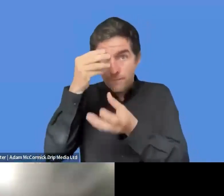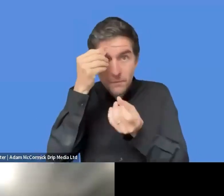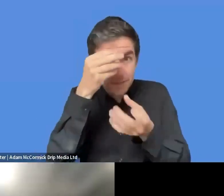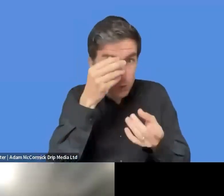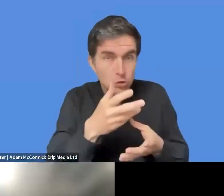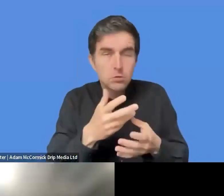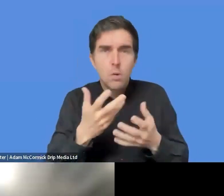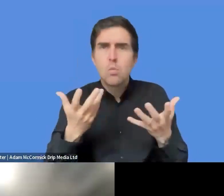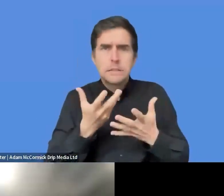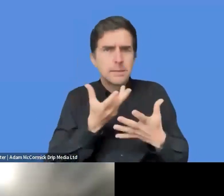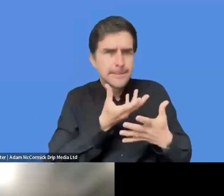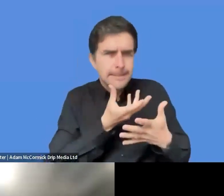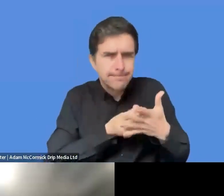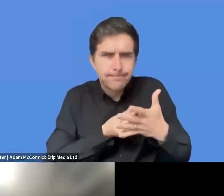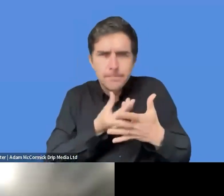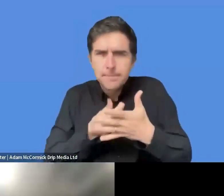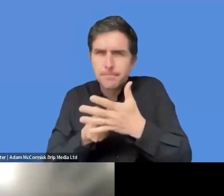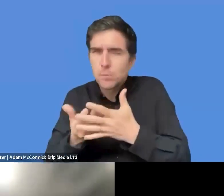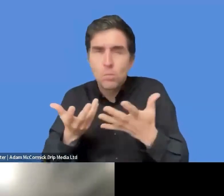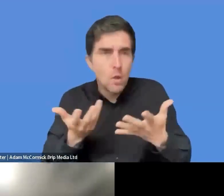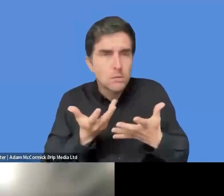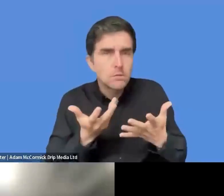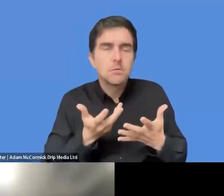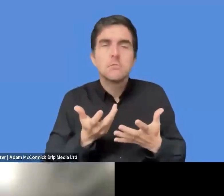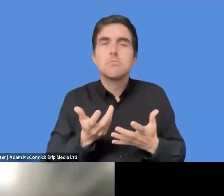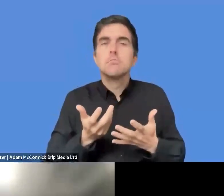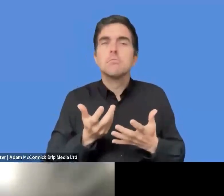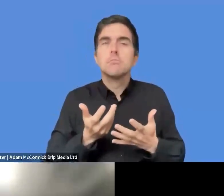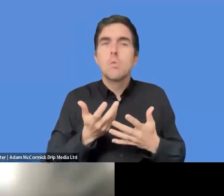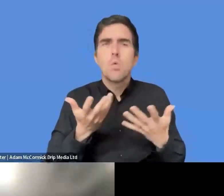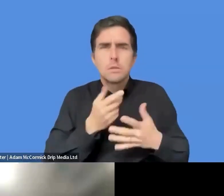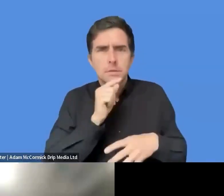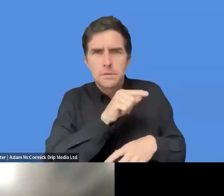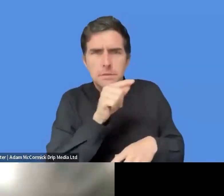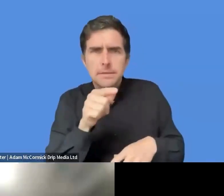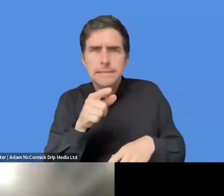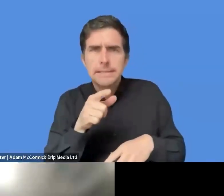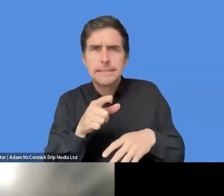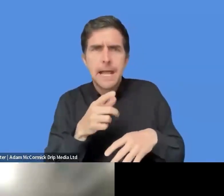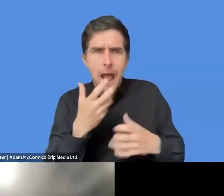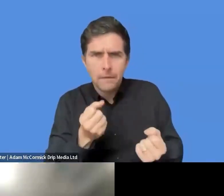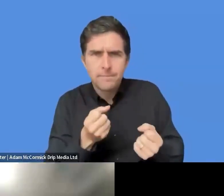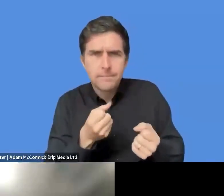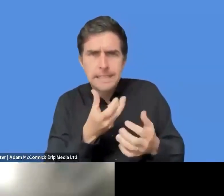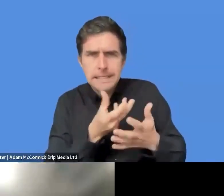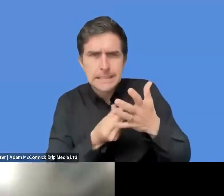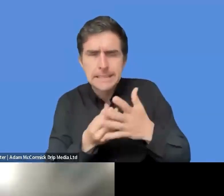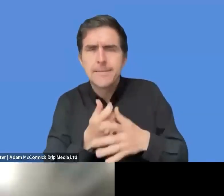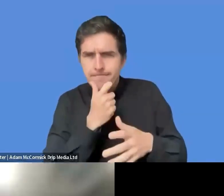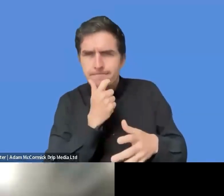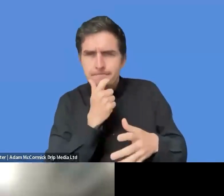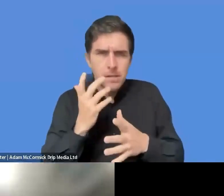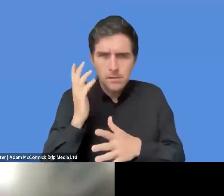basically faced during the implementation of the program, and so build from those